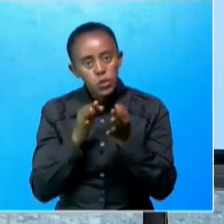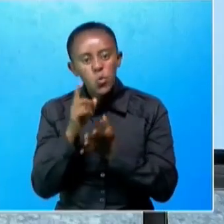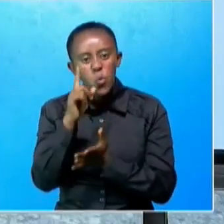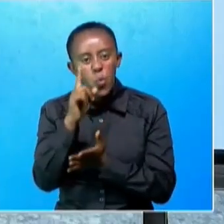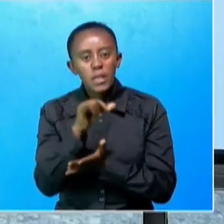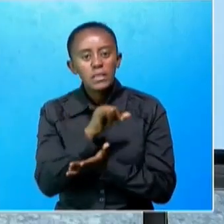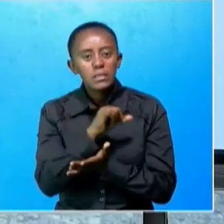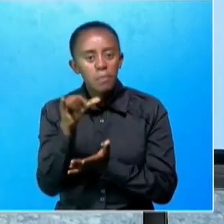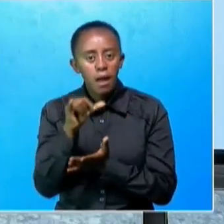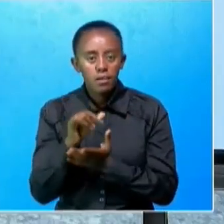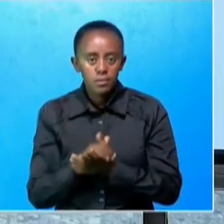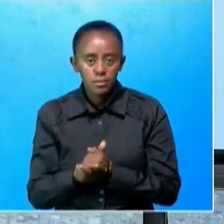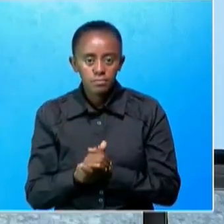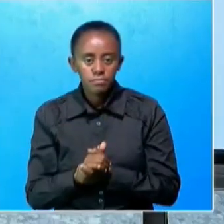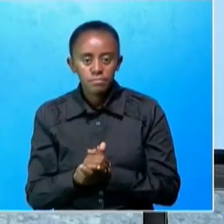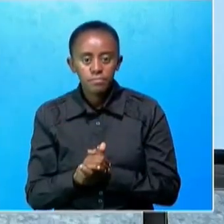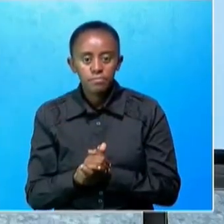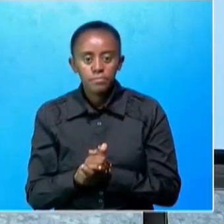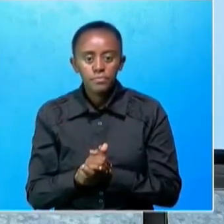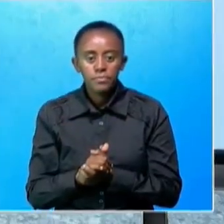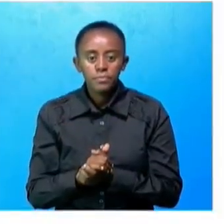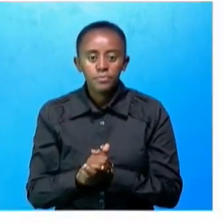similarity. Right.